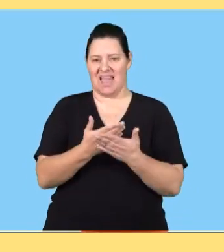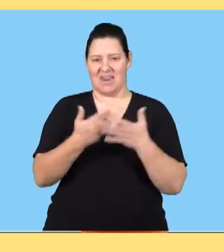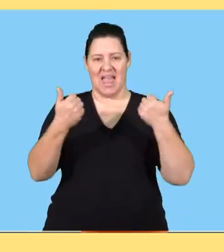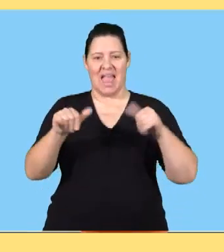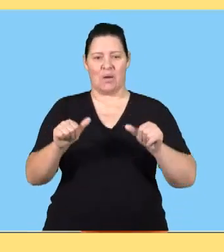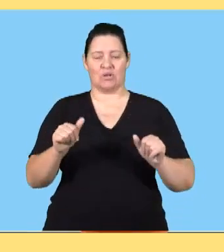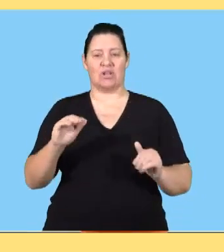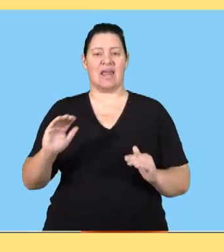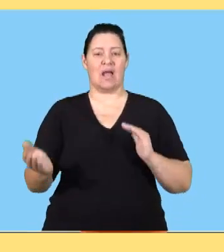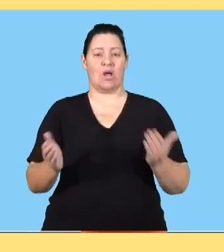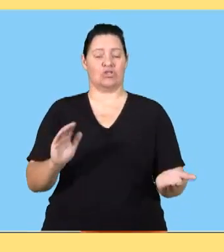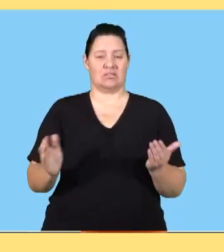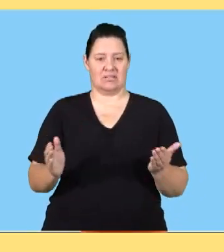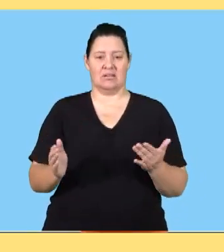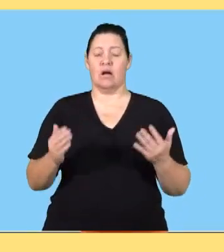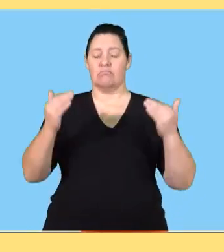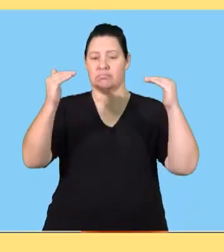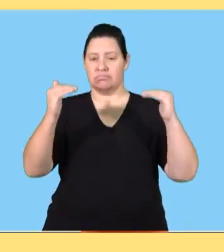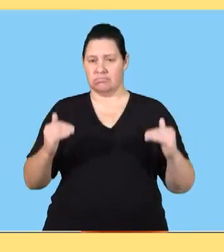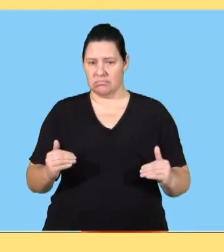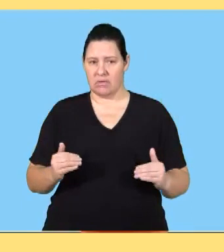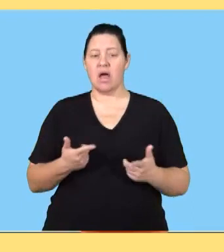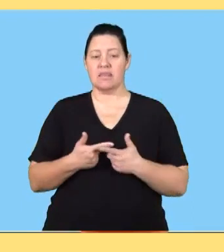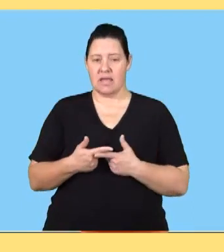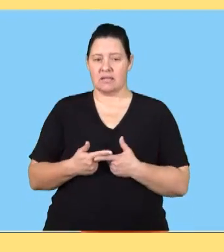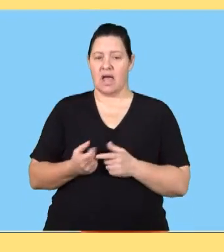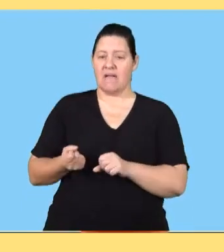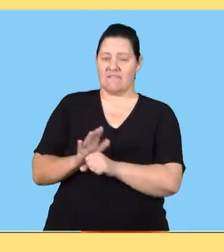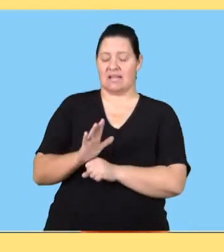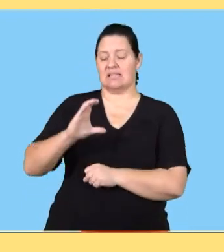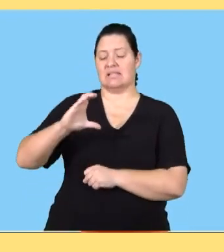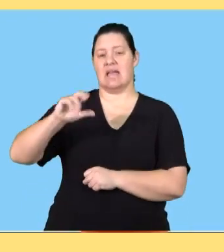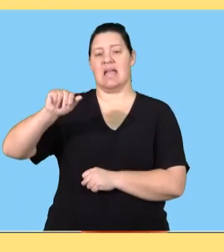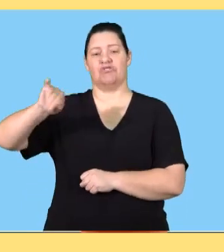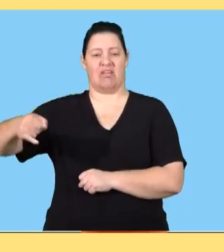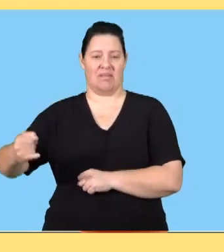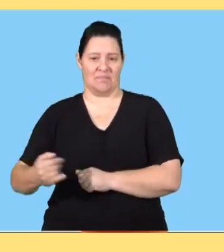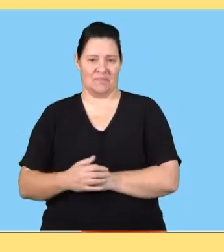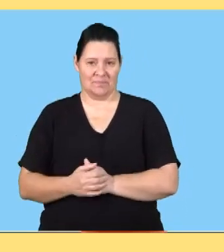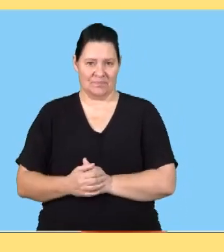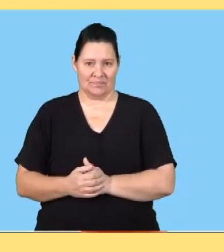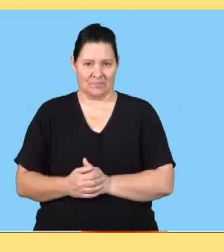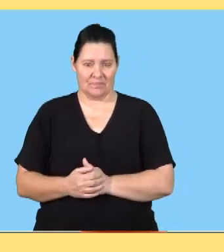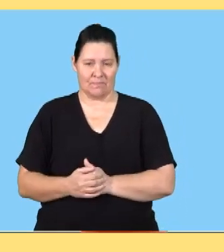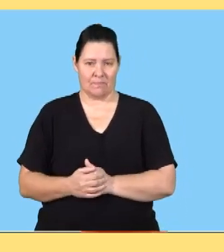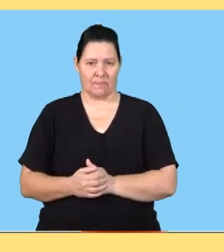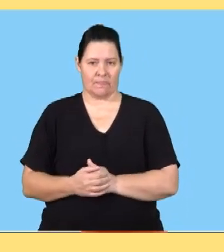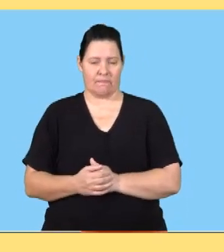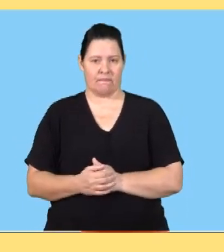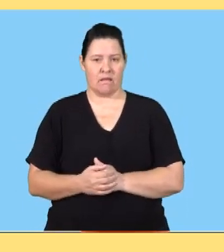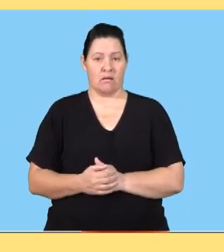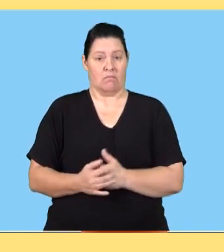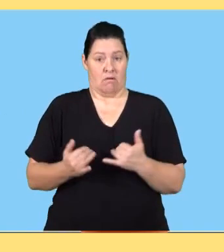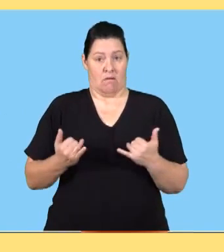able to do the accounting equation on transactions that affect the Creditors' Allowances Journal.